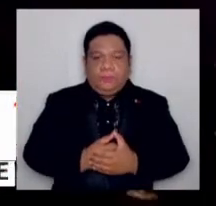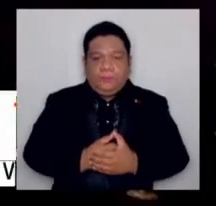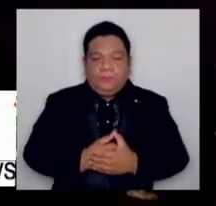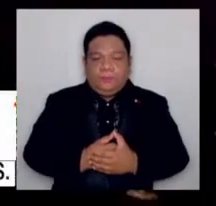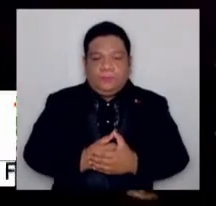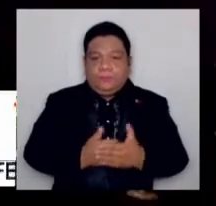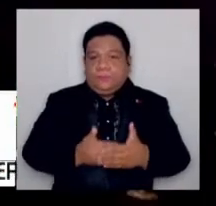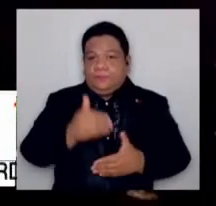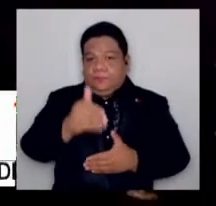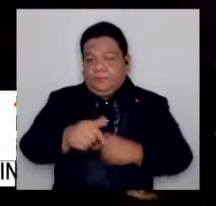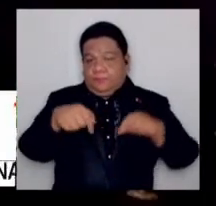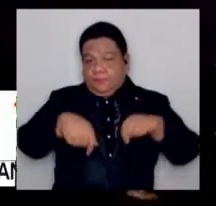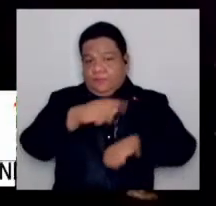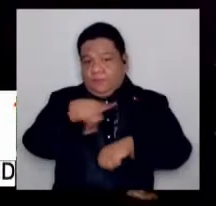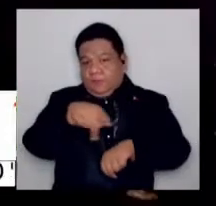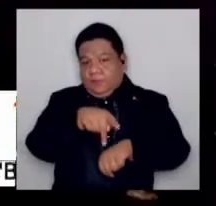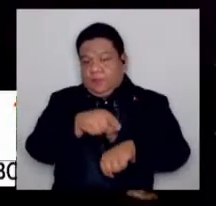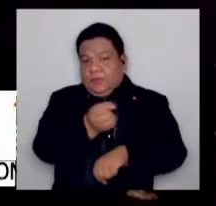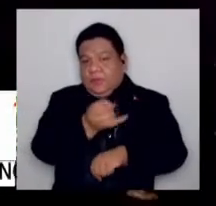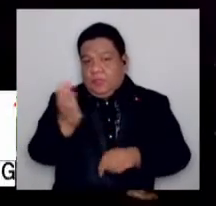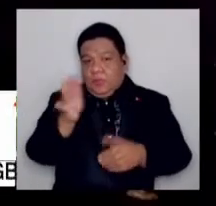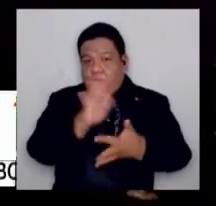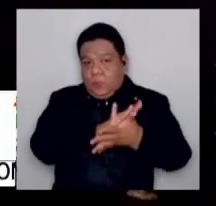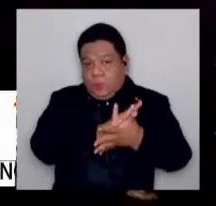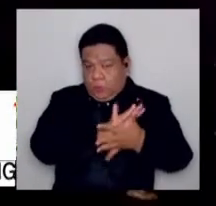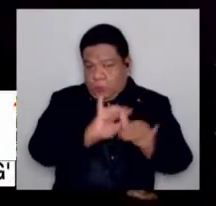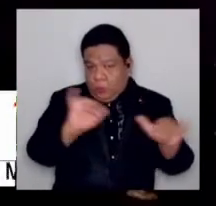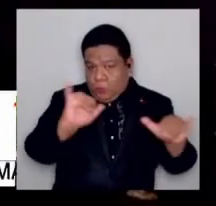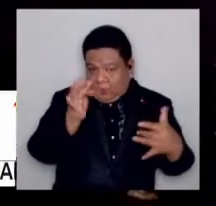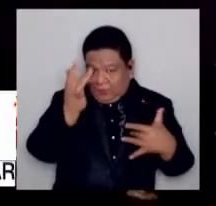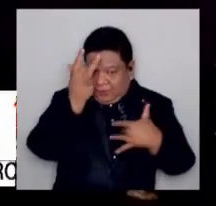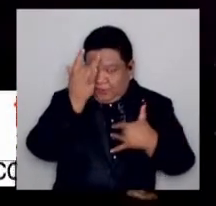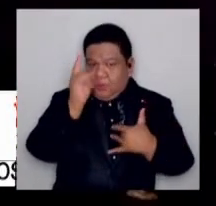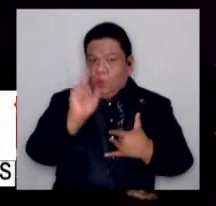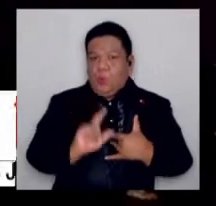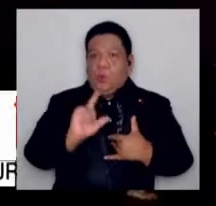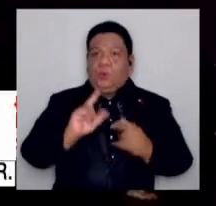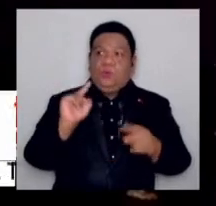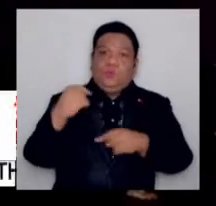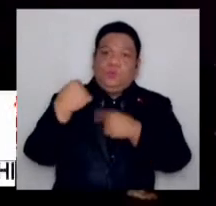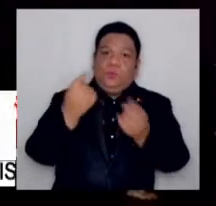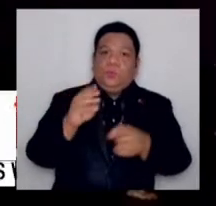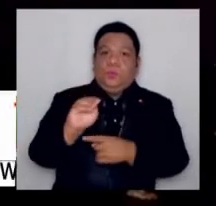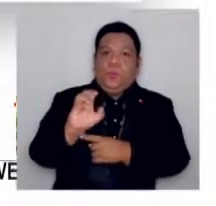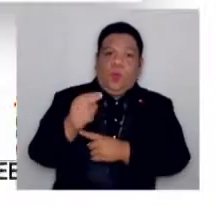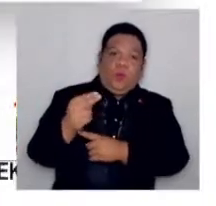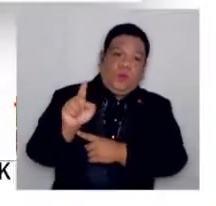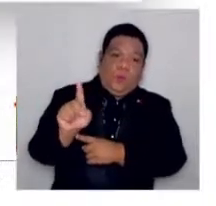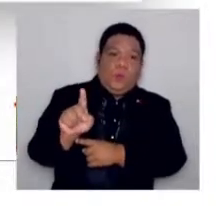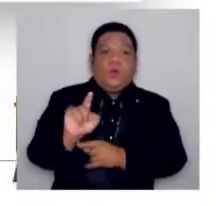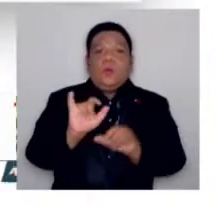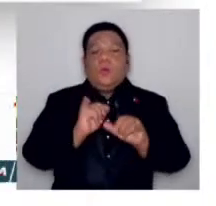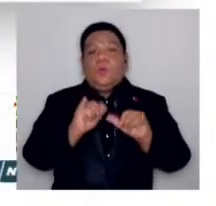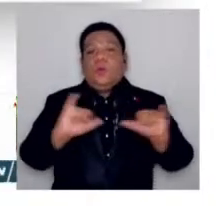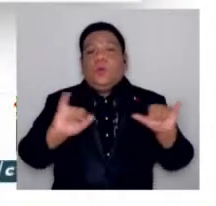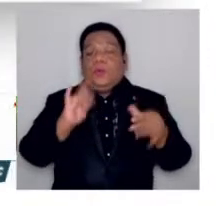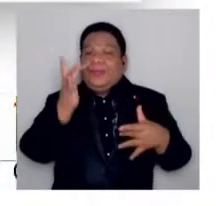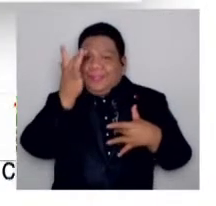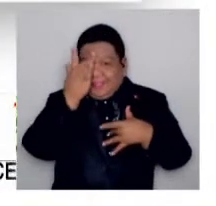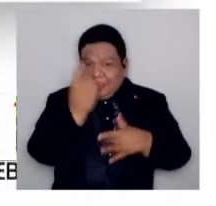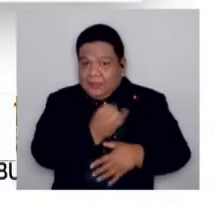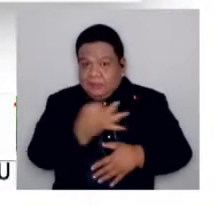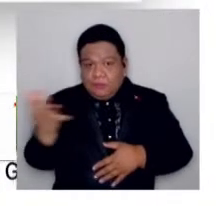Here in the Philippines, the number of active cases has fallen to its lowest level since March 1st. The number of active infections now